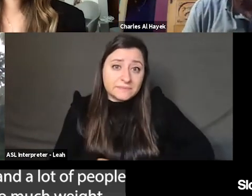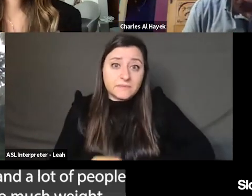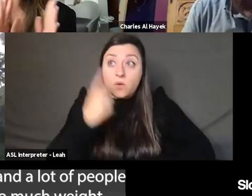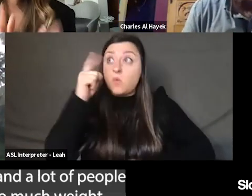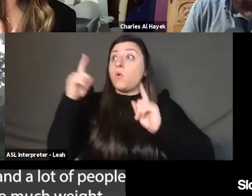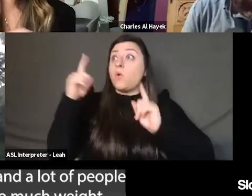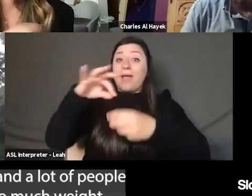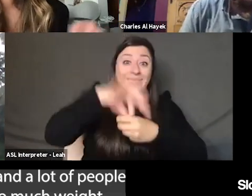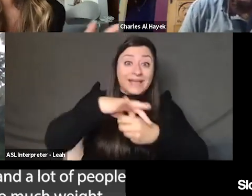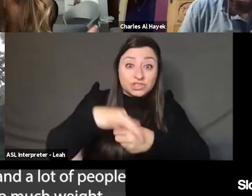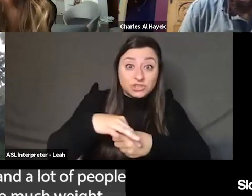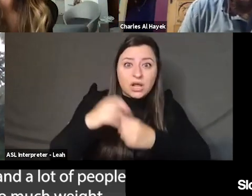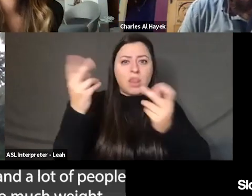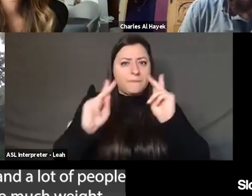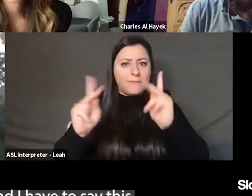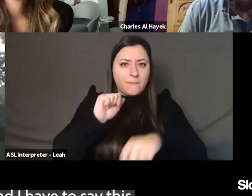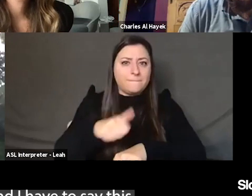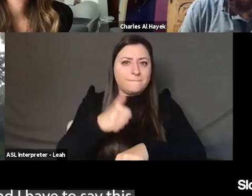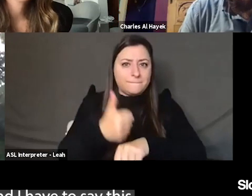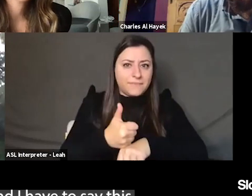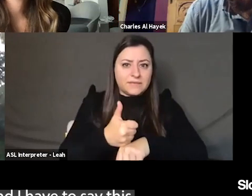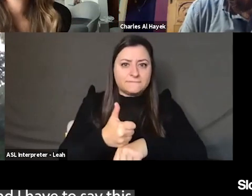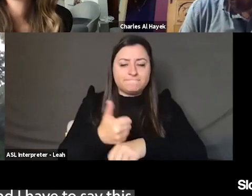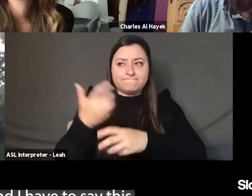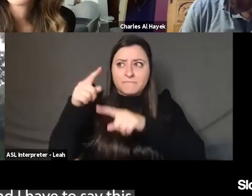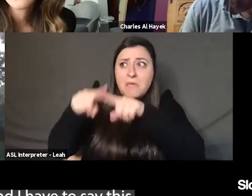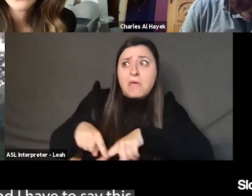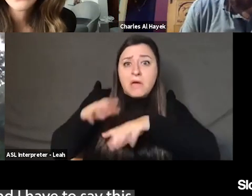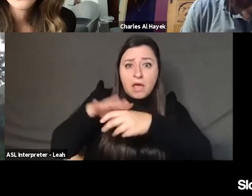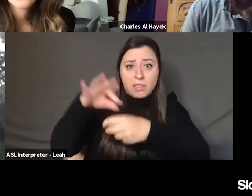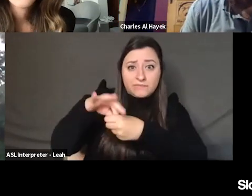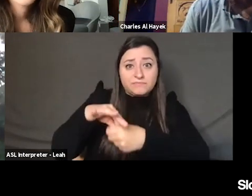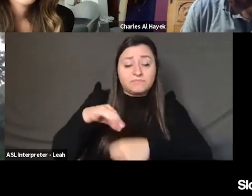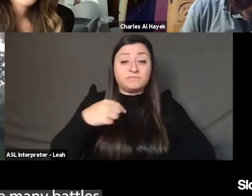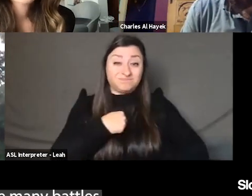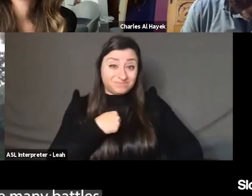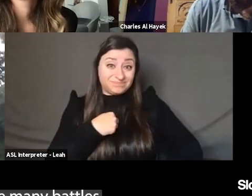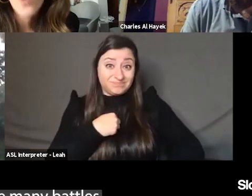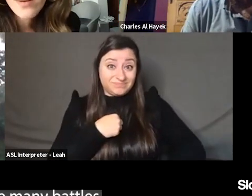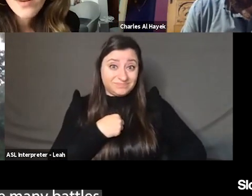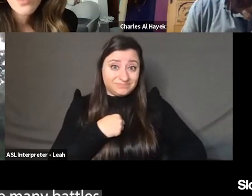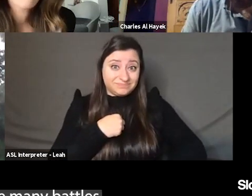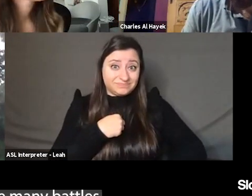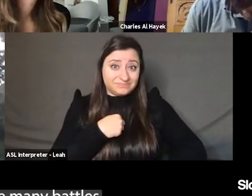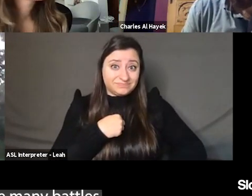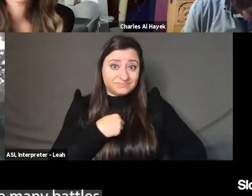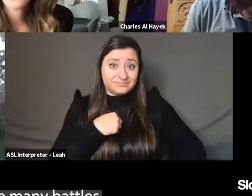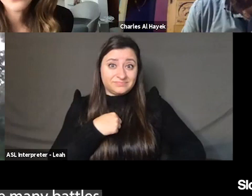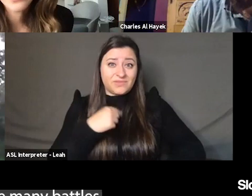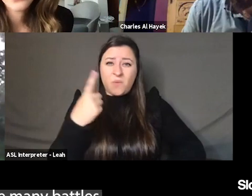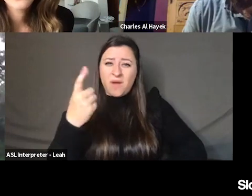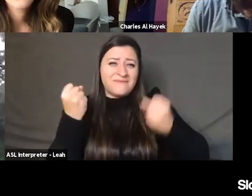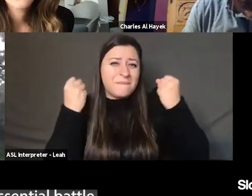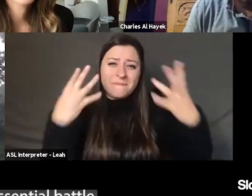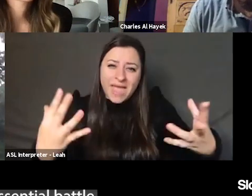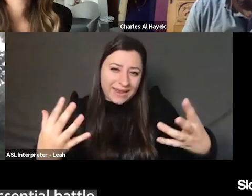elections, and a lot of people are placing so much weight on the election, and I have to say this, it is one of the many